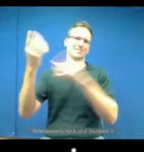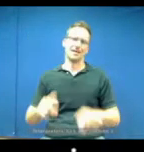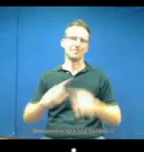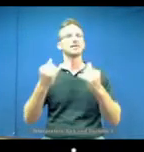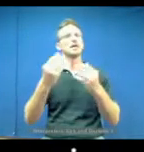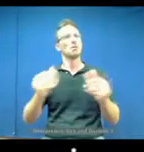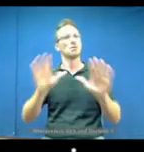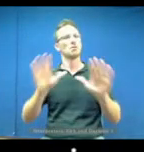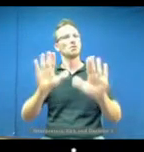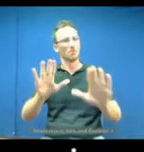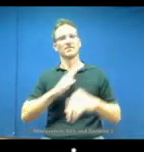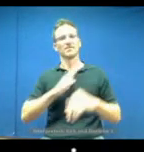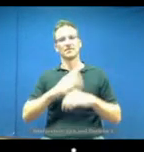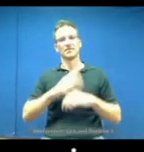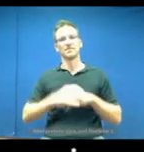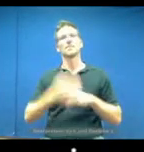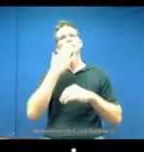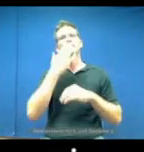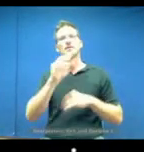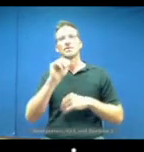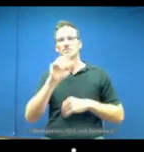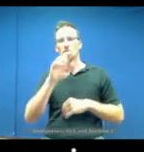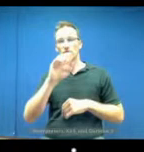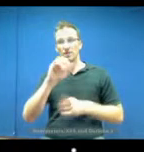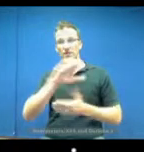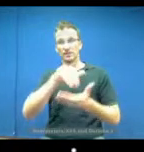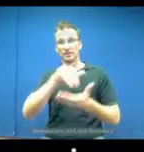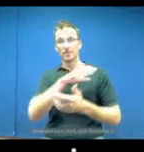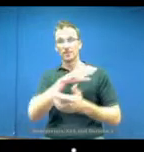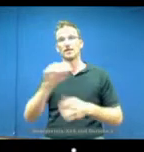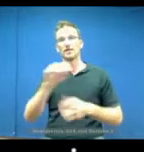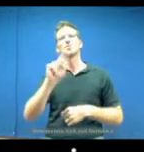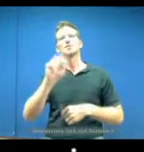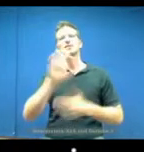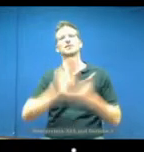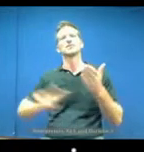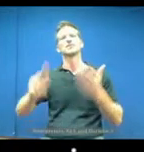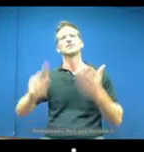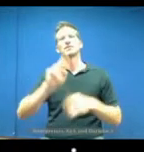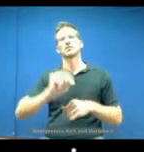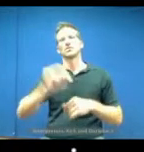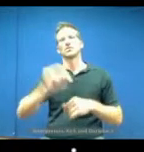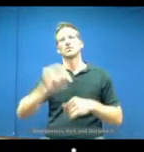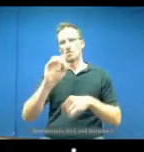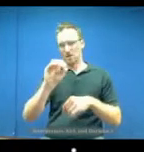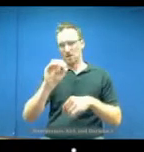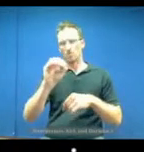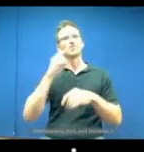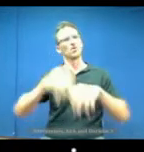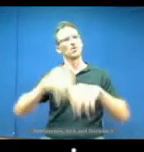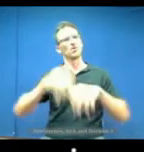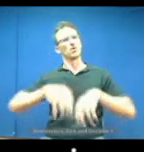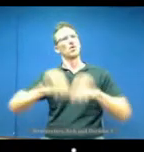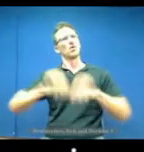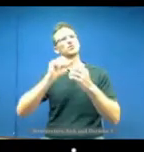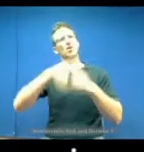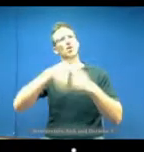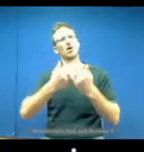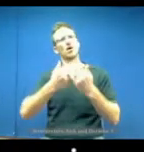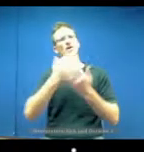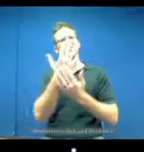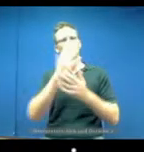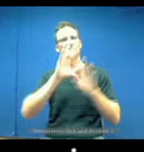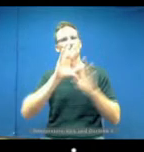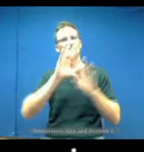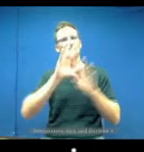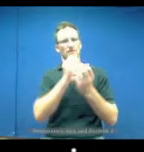the University of Northern Colorado for sponsoring these 5 series this summer. In particular, Jesse Zhu,